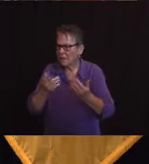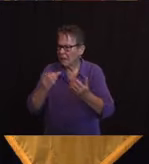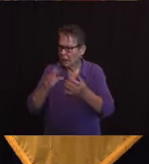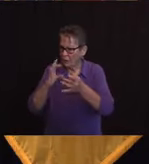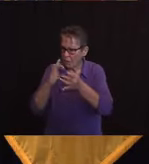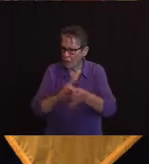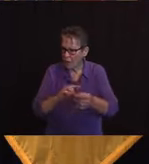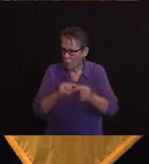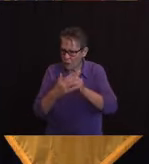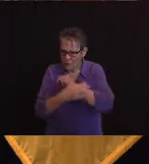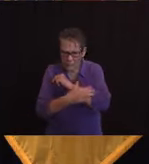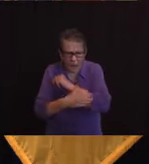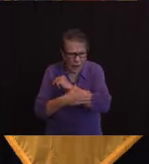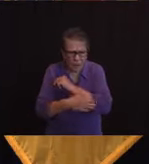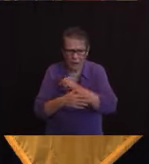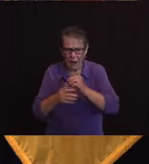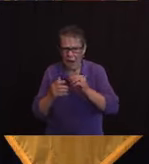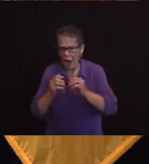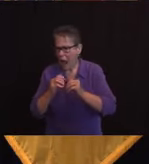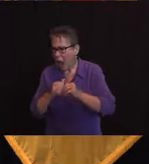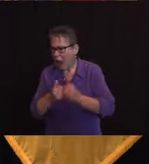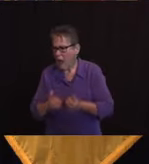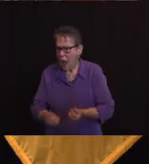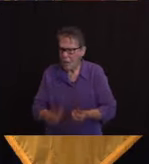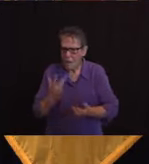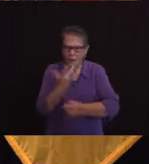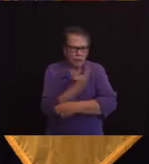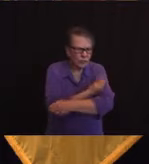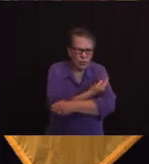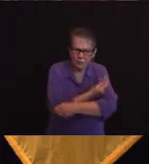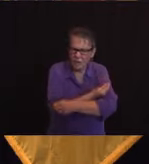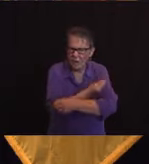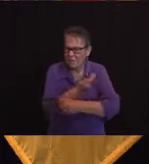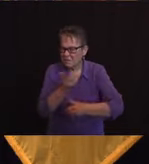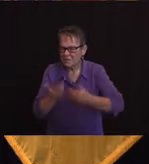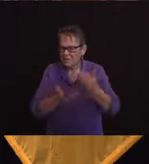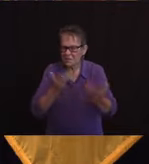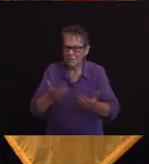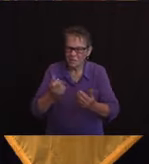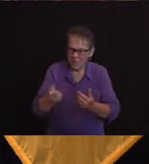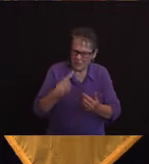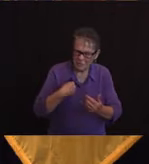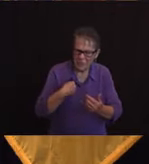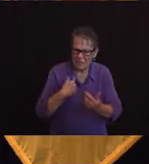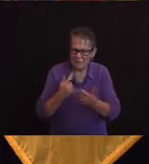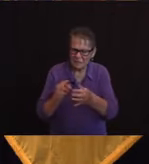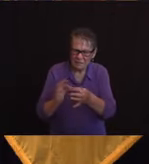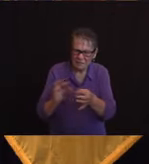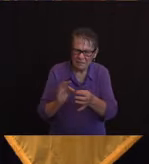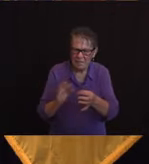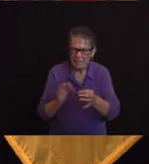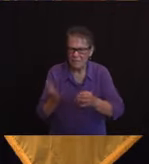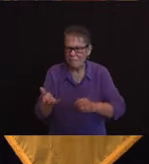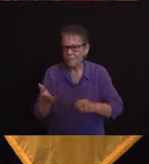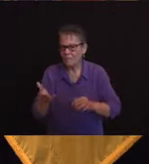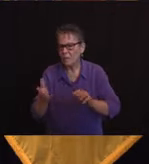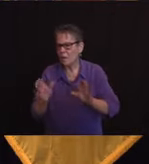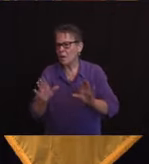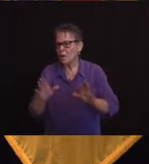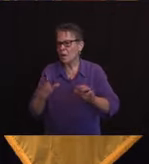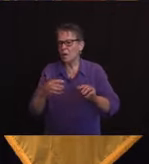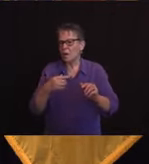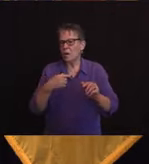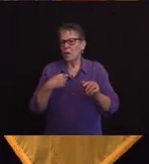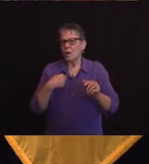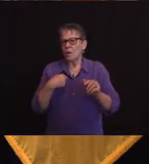are assiduous in telling you what we know about variants, we're assuming they're in the state all over the place. They just